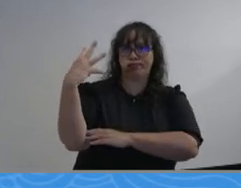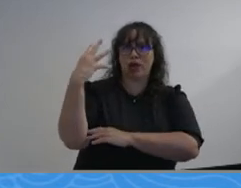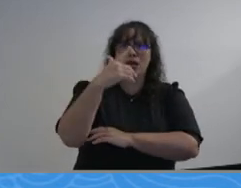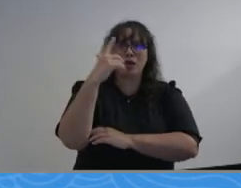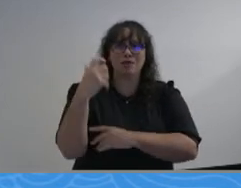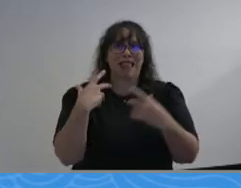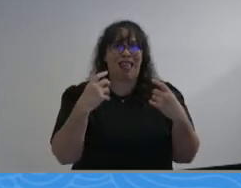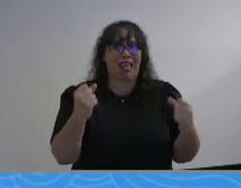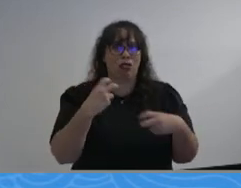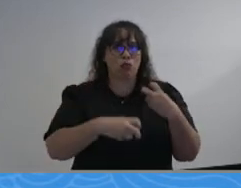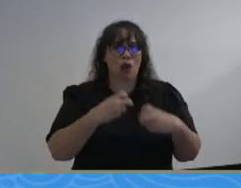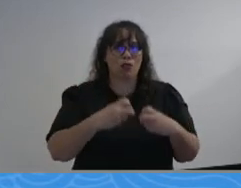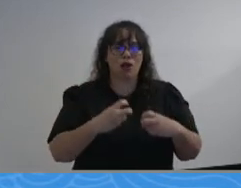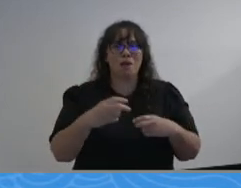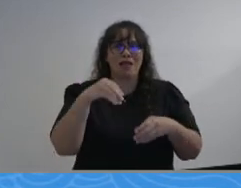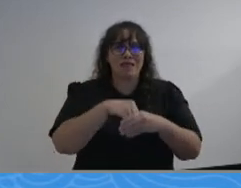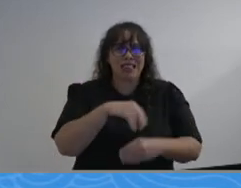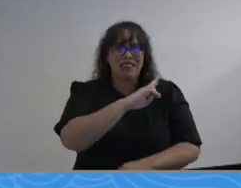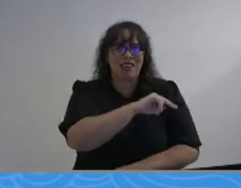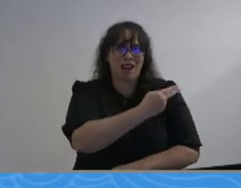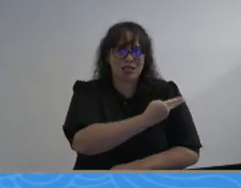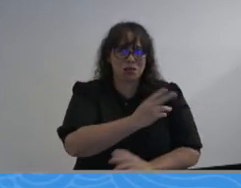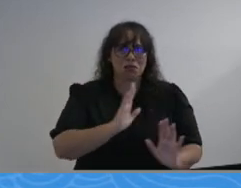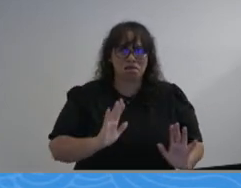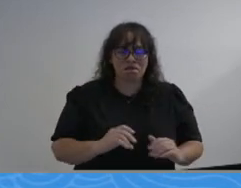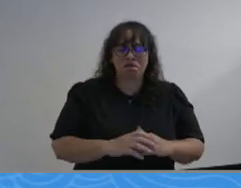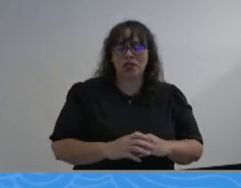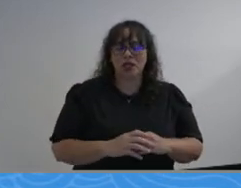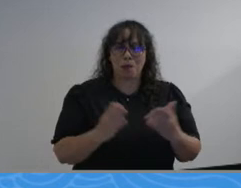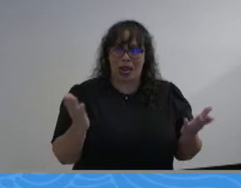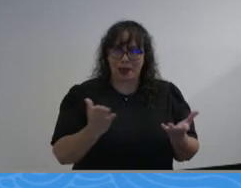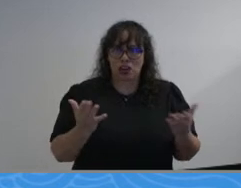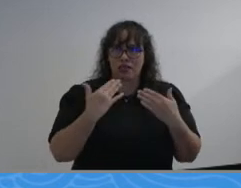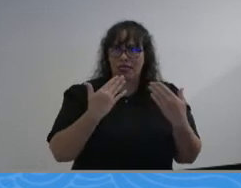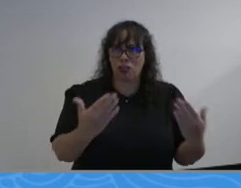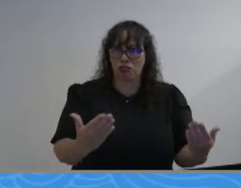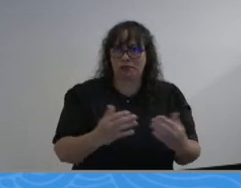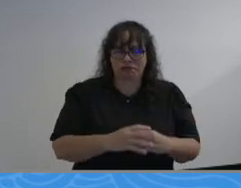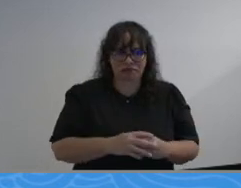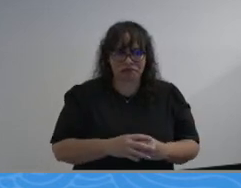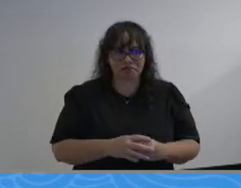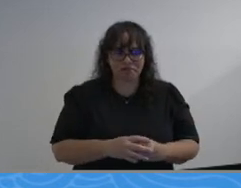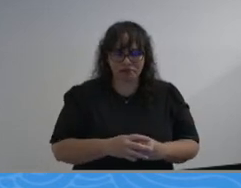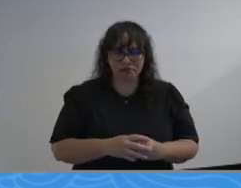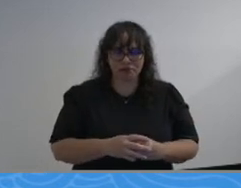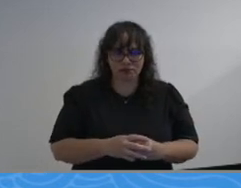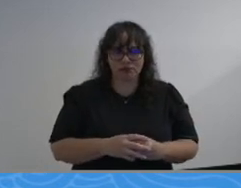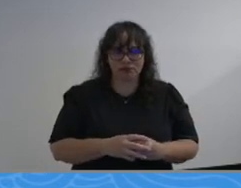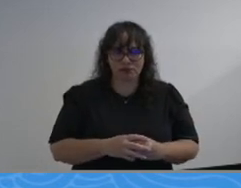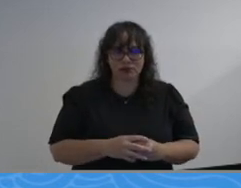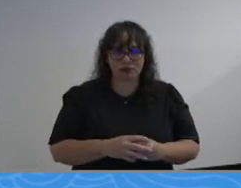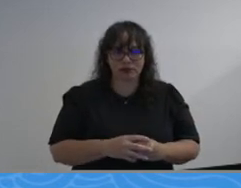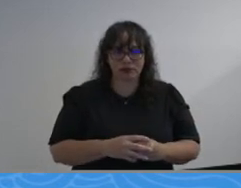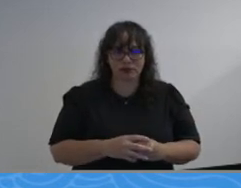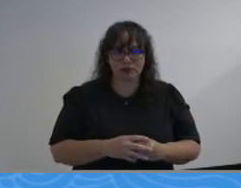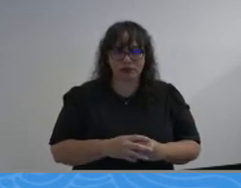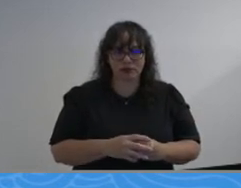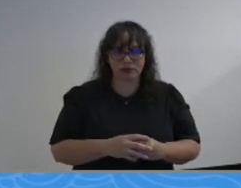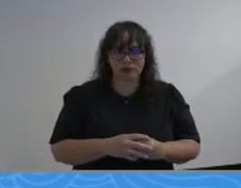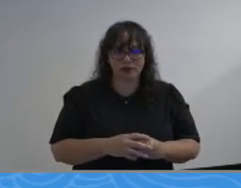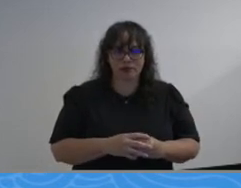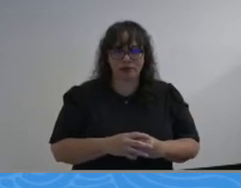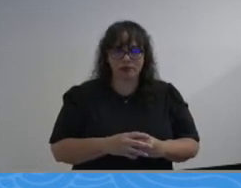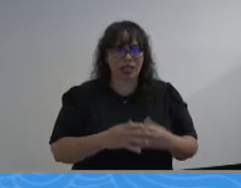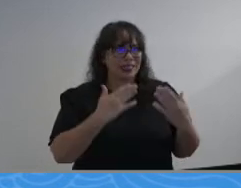because of health problems. I have been in the hospital, but I'm here. Thank you very much. Okay. Thank you so